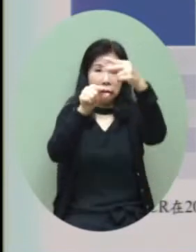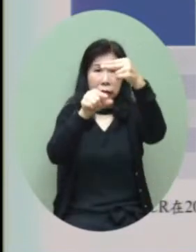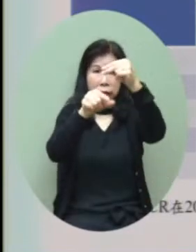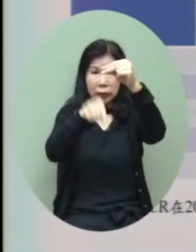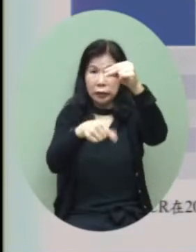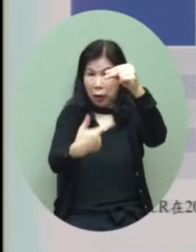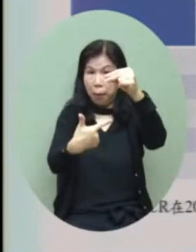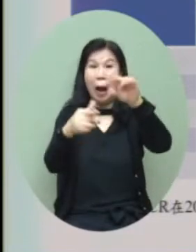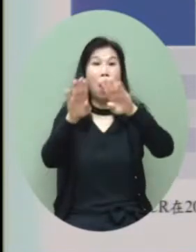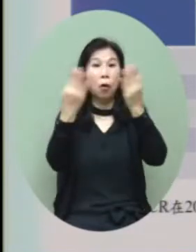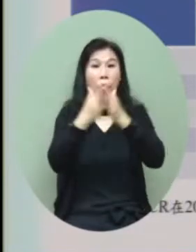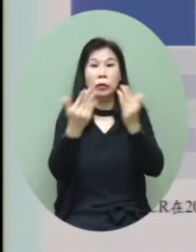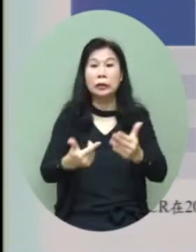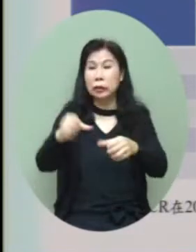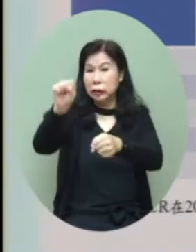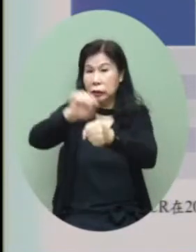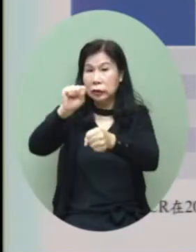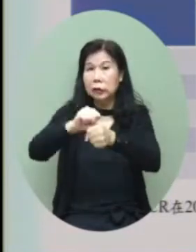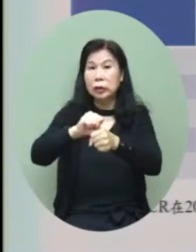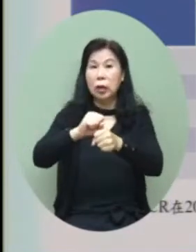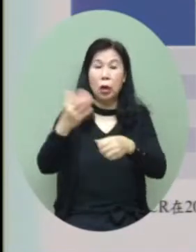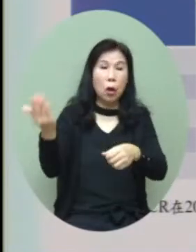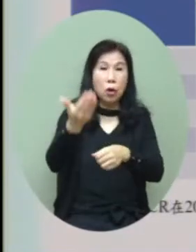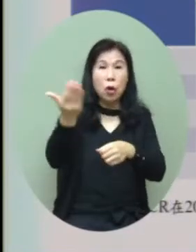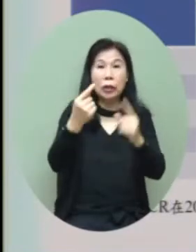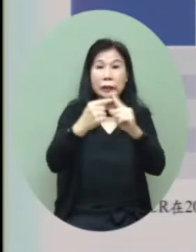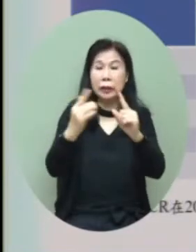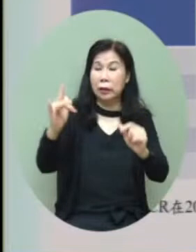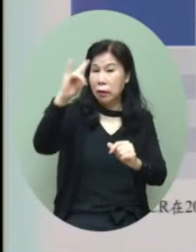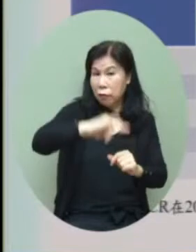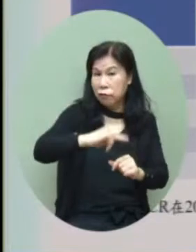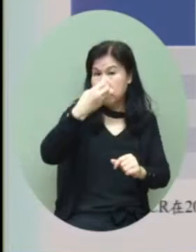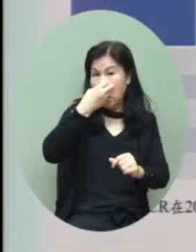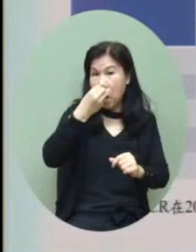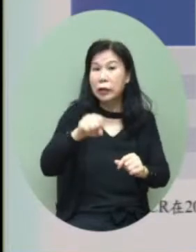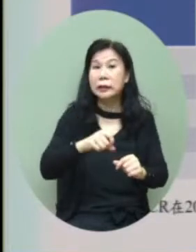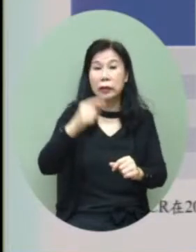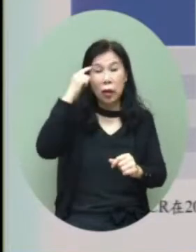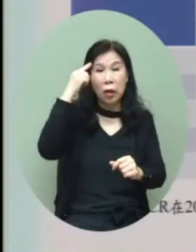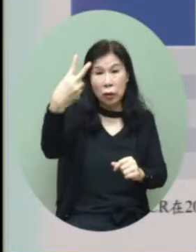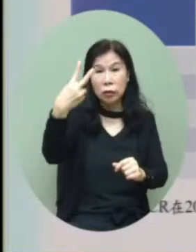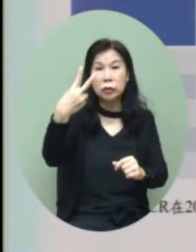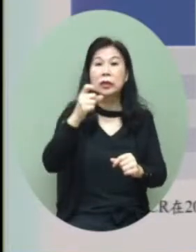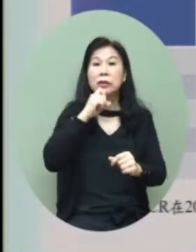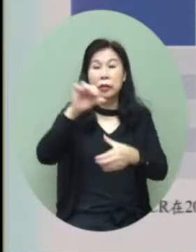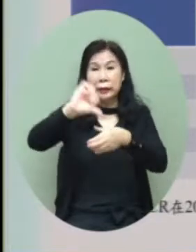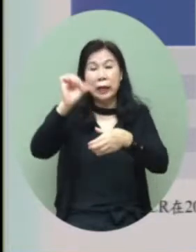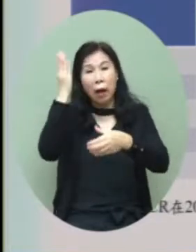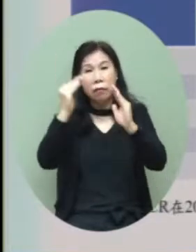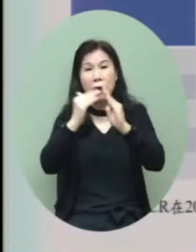Identification and onset of symptoms are quite early. So starting from August, we have